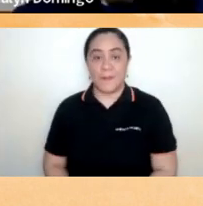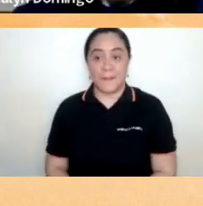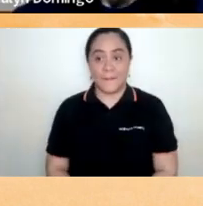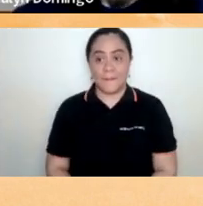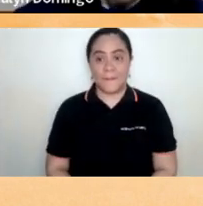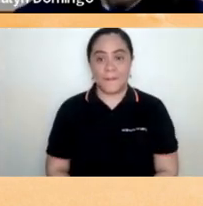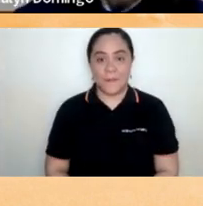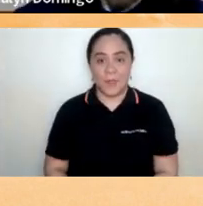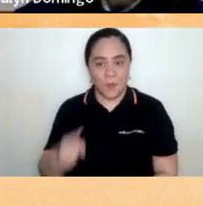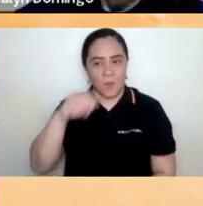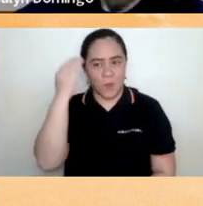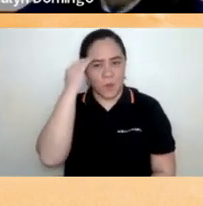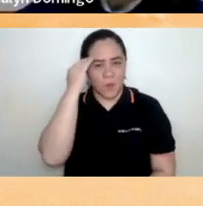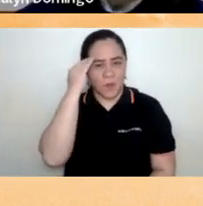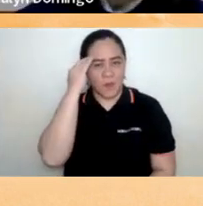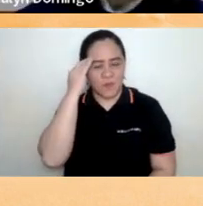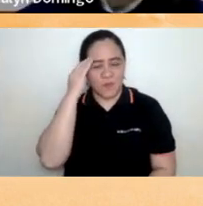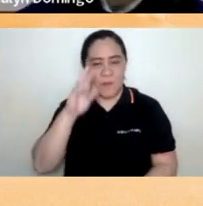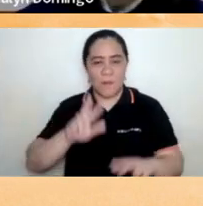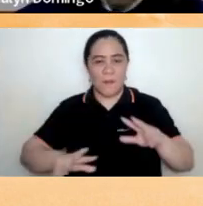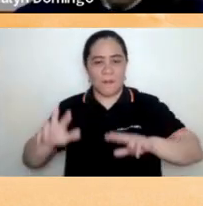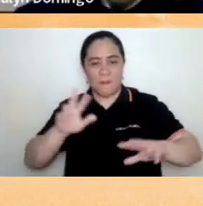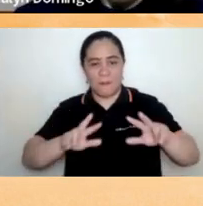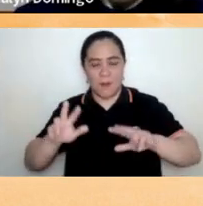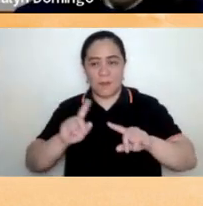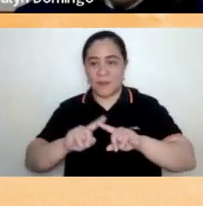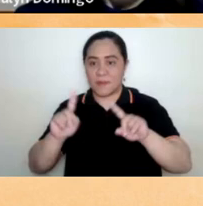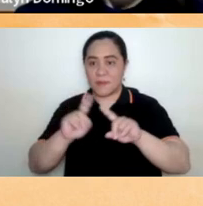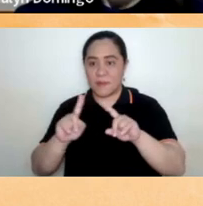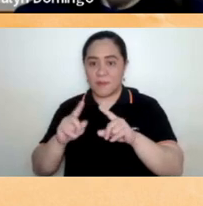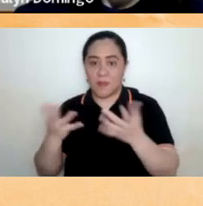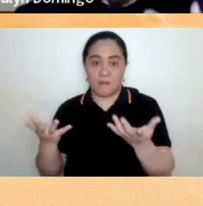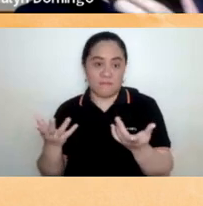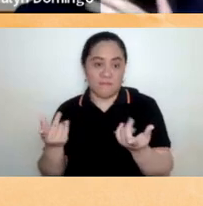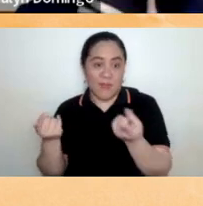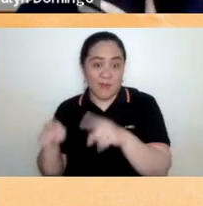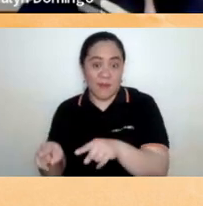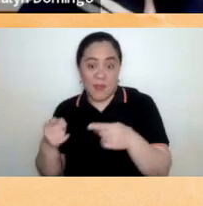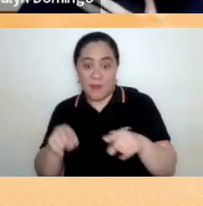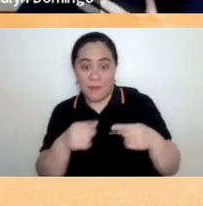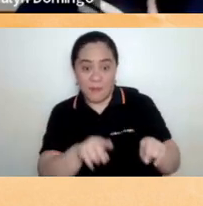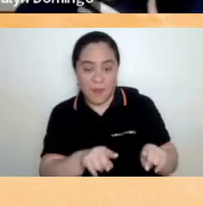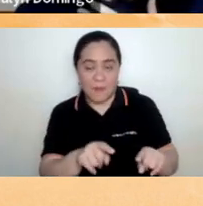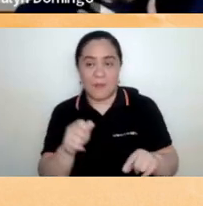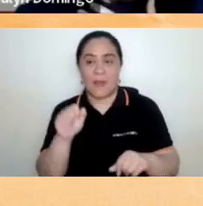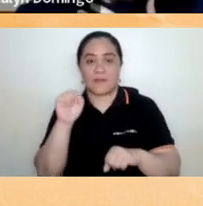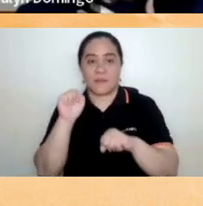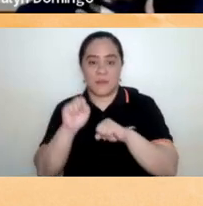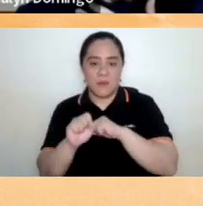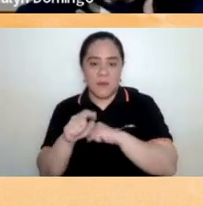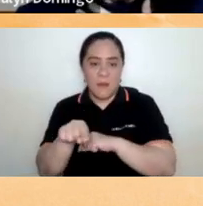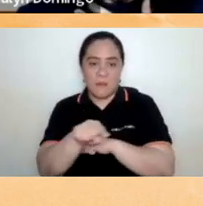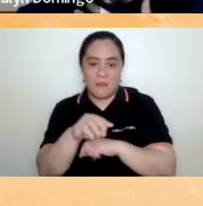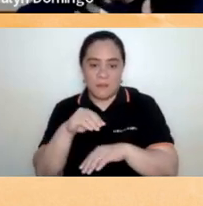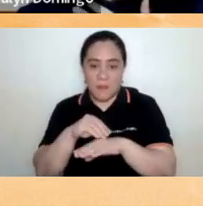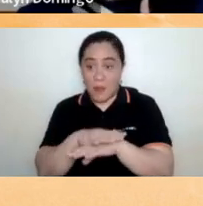We know that anxiety manifests in different ways. It influences the body. So when we're